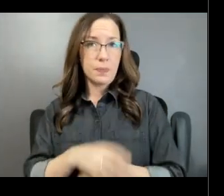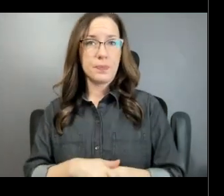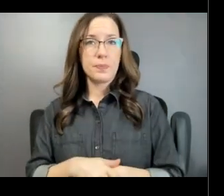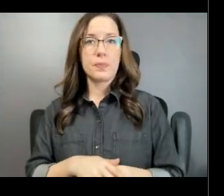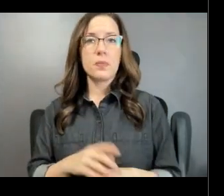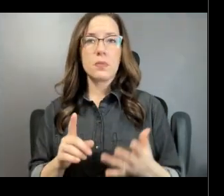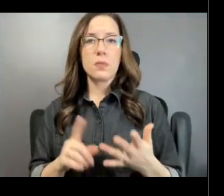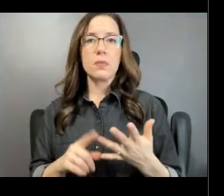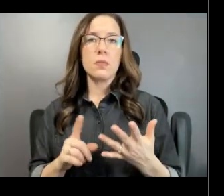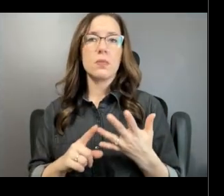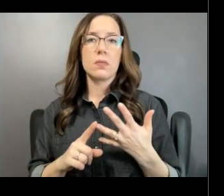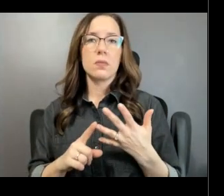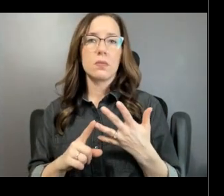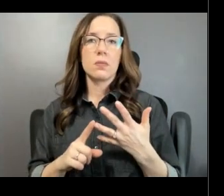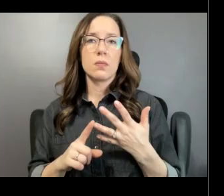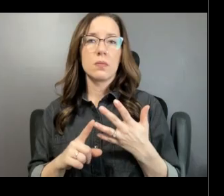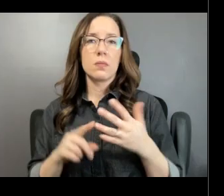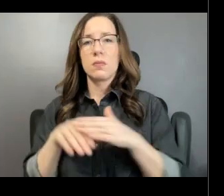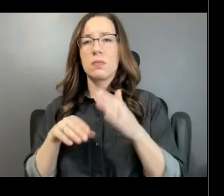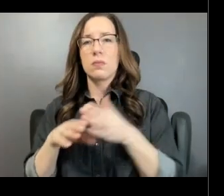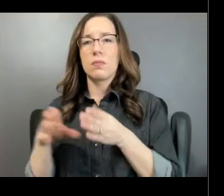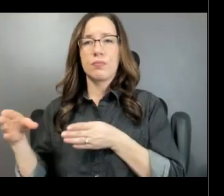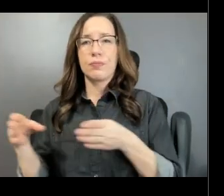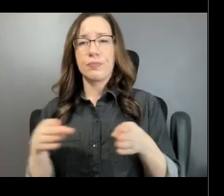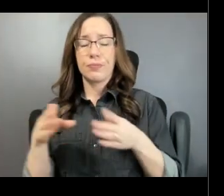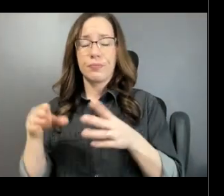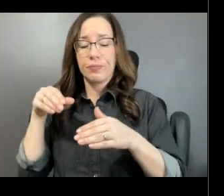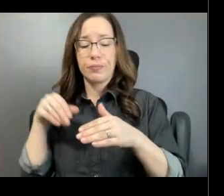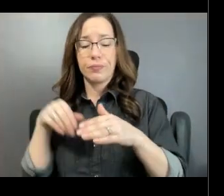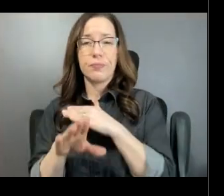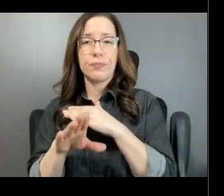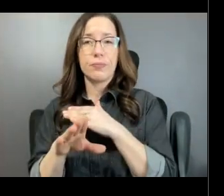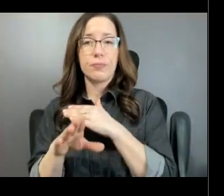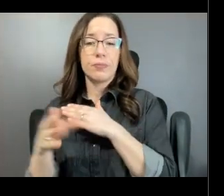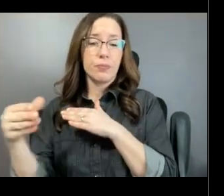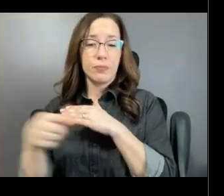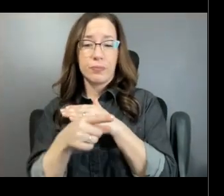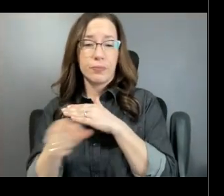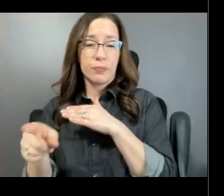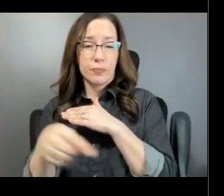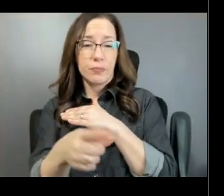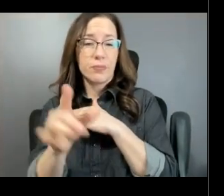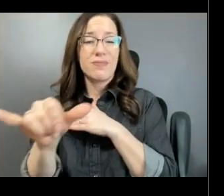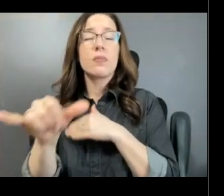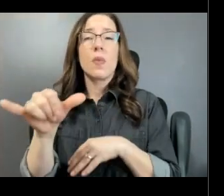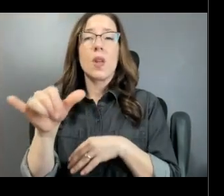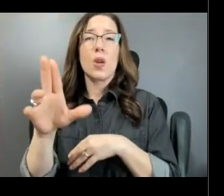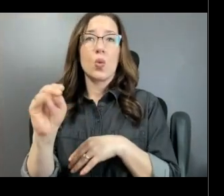Requirement 4, accessible routes into and through the covered unit.